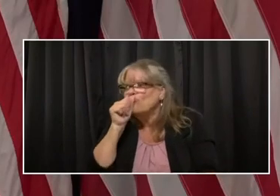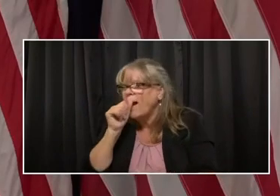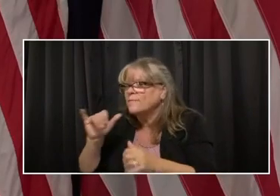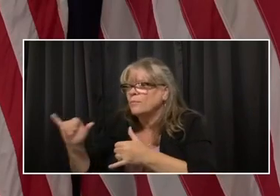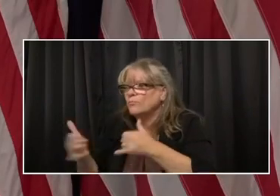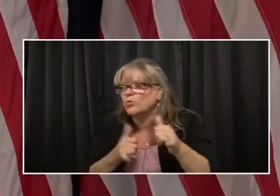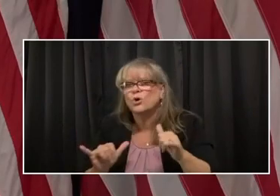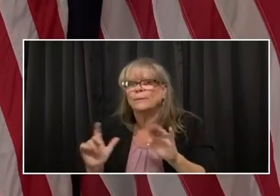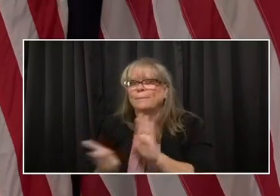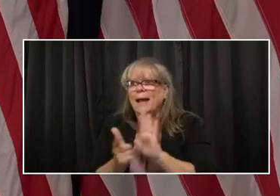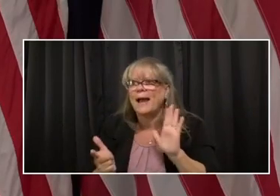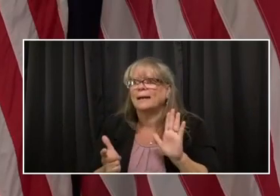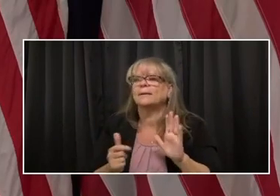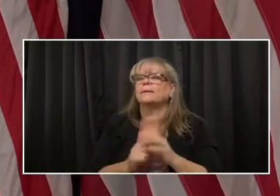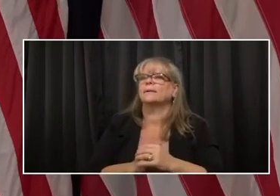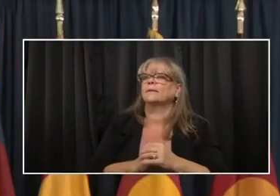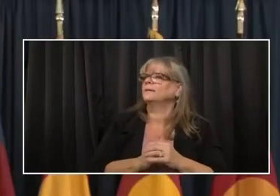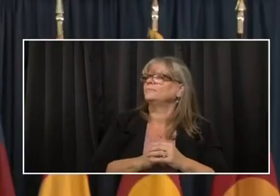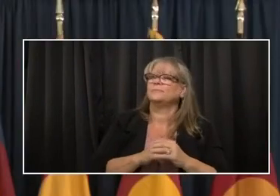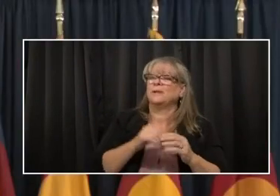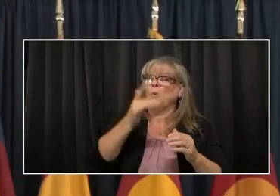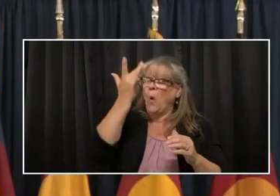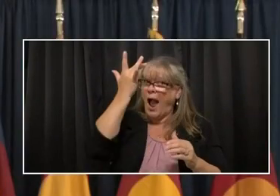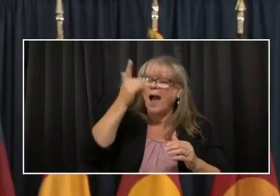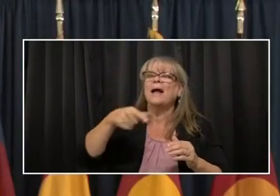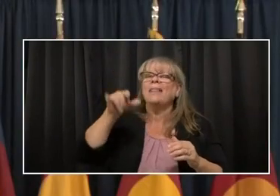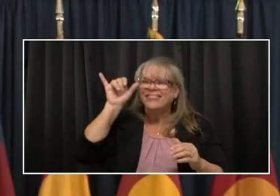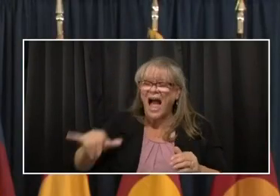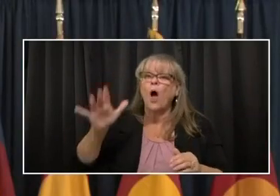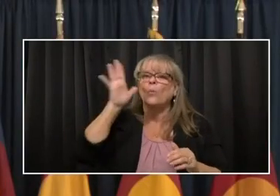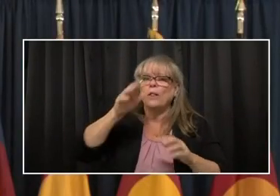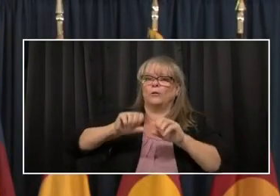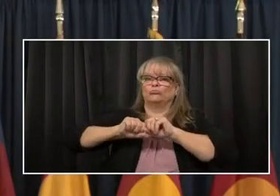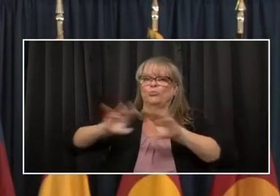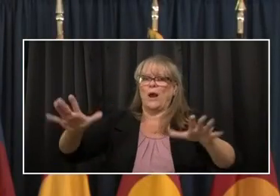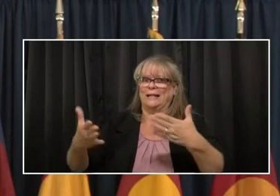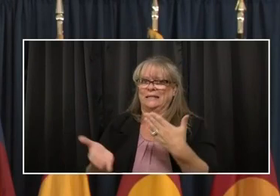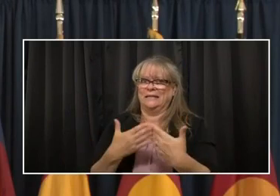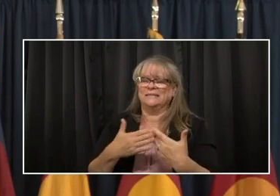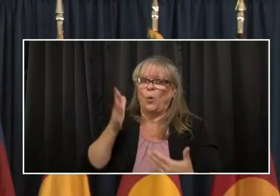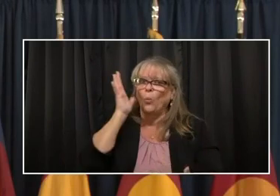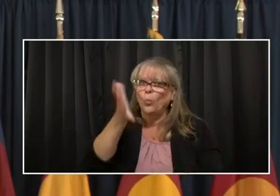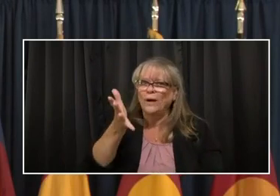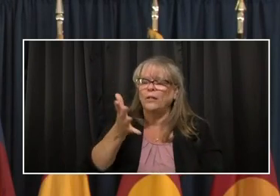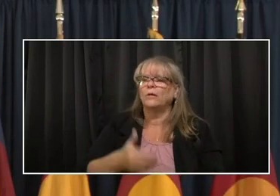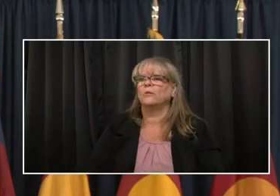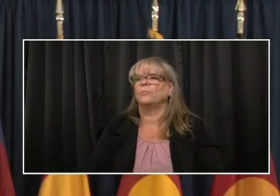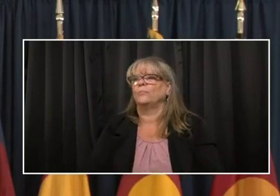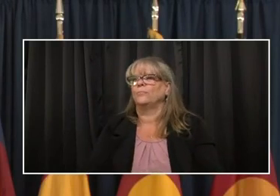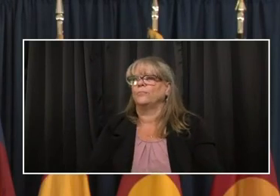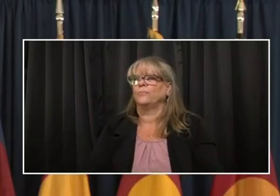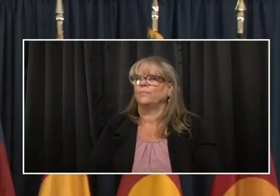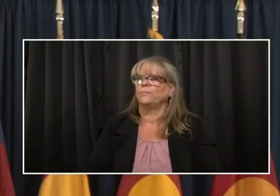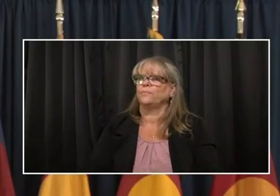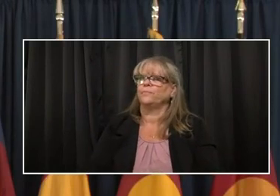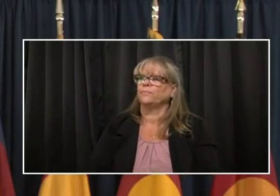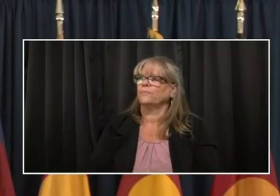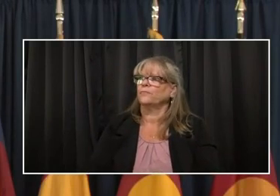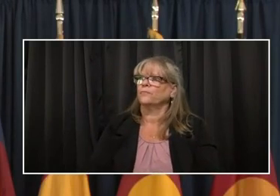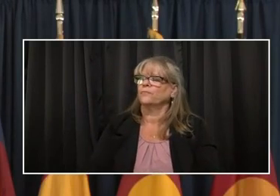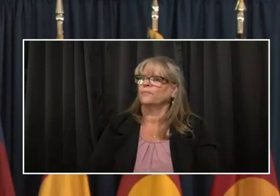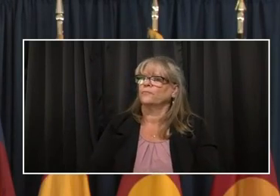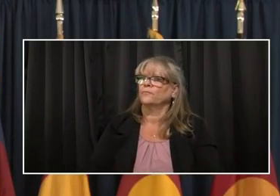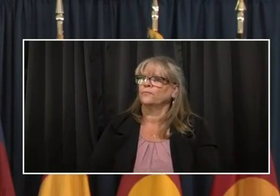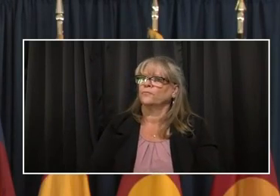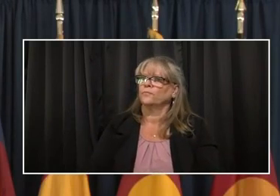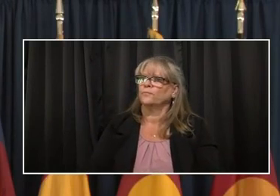spreader events. Governor, I wonder if you can go into more detail about this idea of switching from 10 to 11 p.m. I mean, is the thought that at